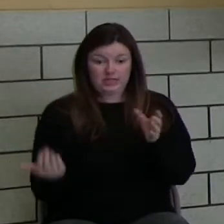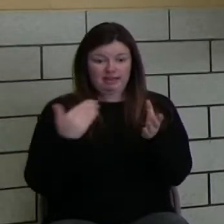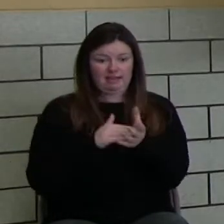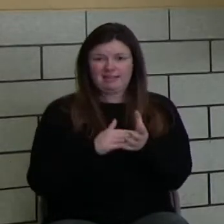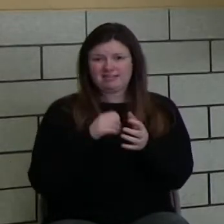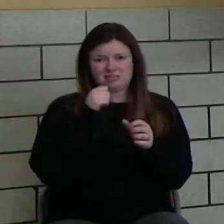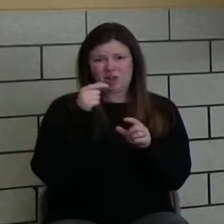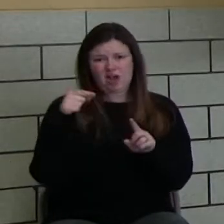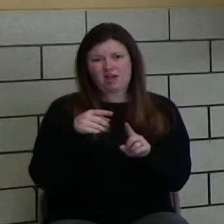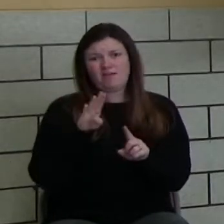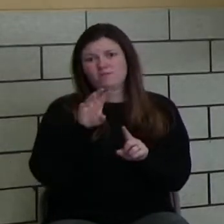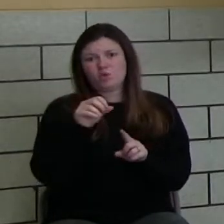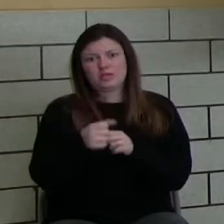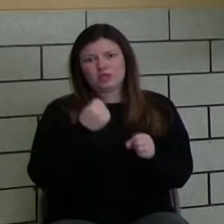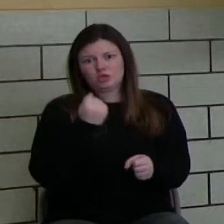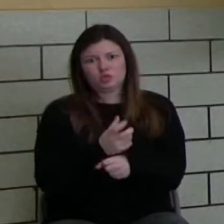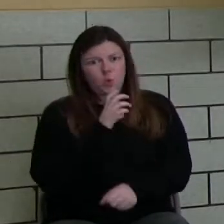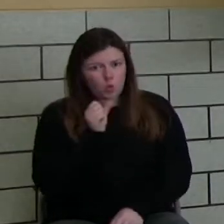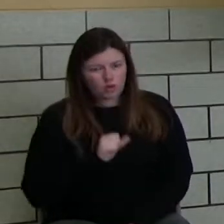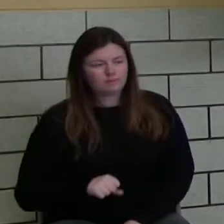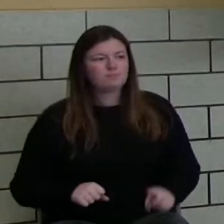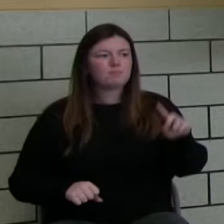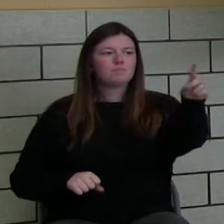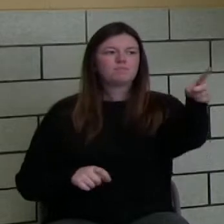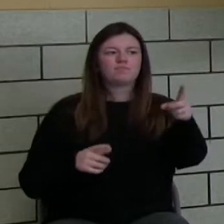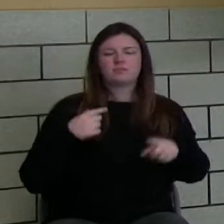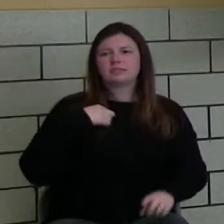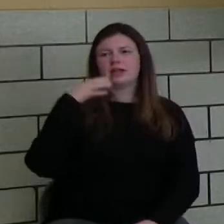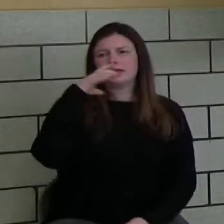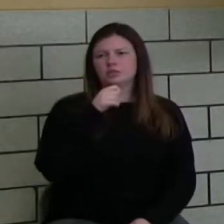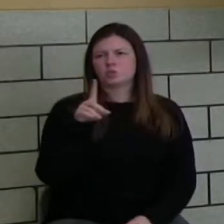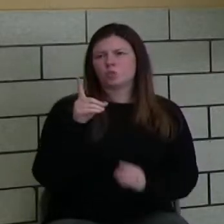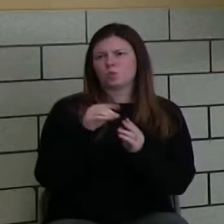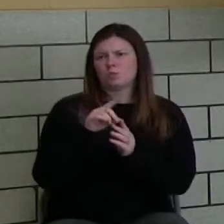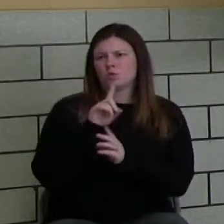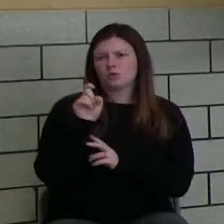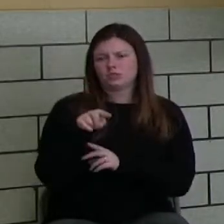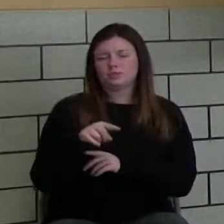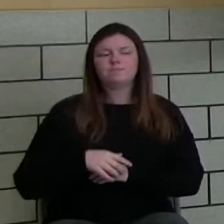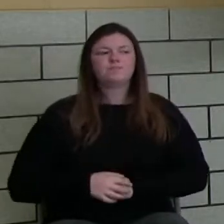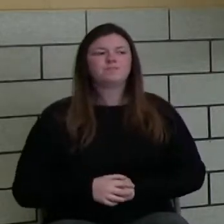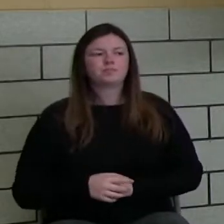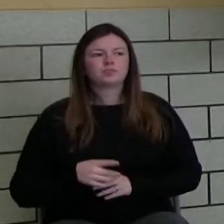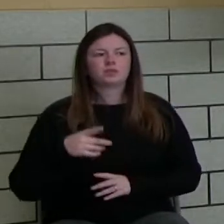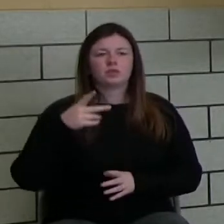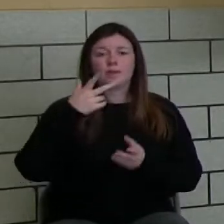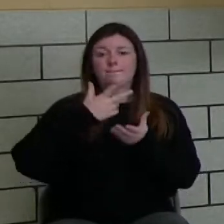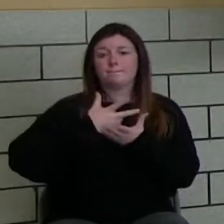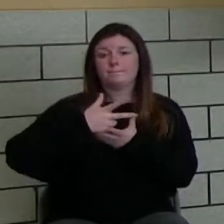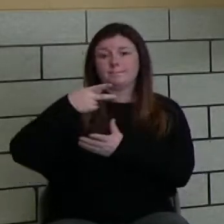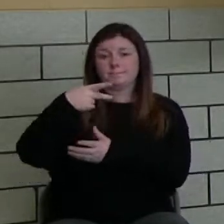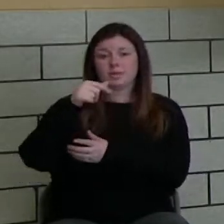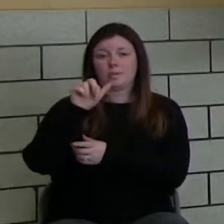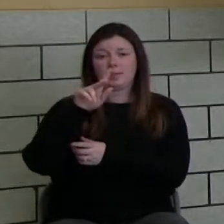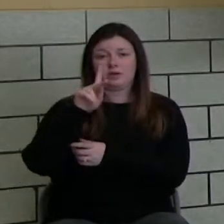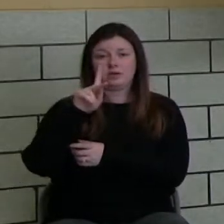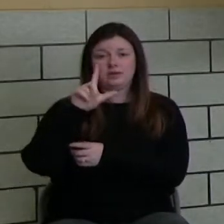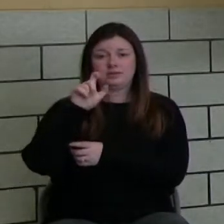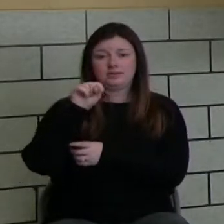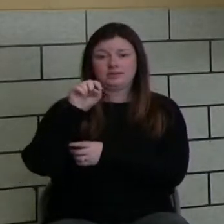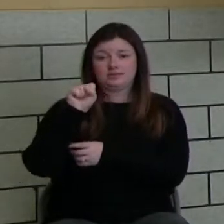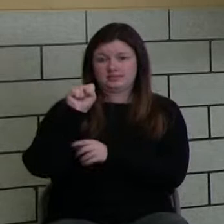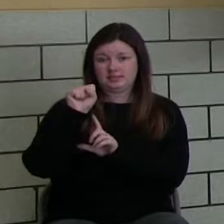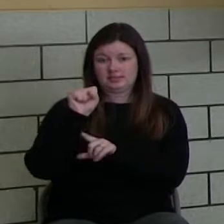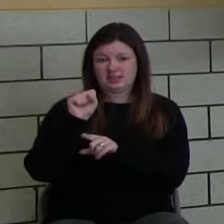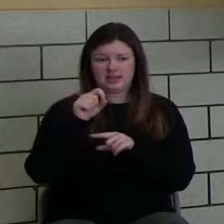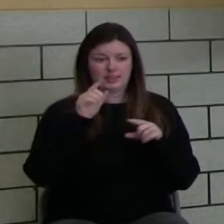I guess I do have one more question. The parklets that the businesses will be allowed to, or